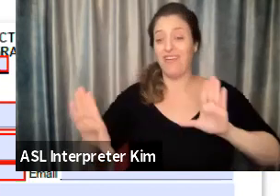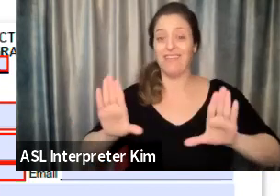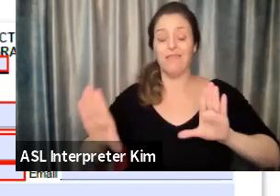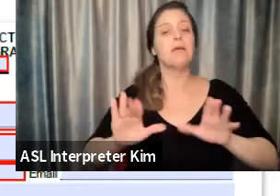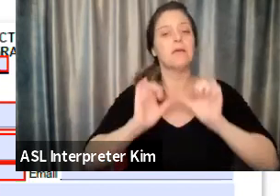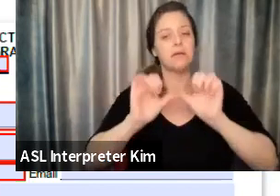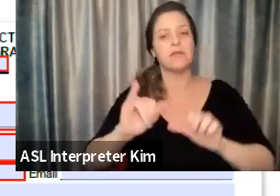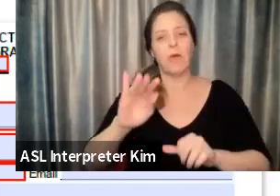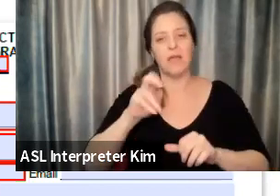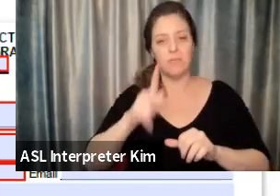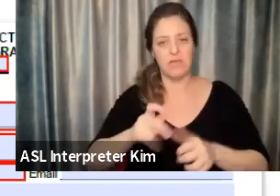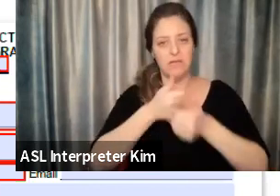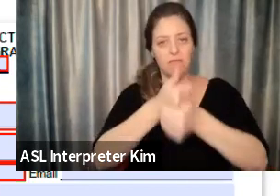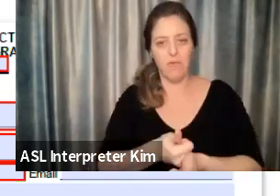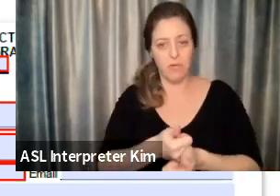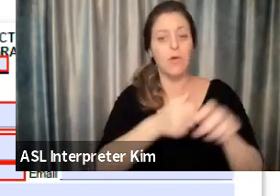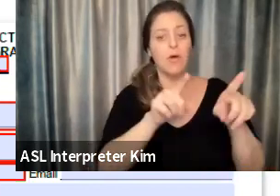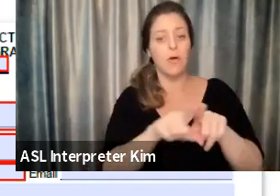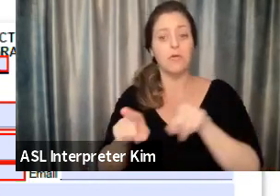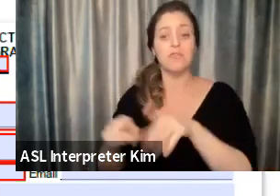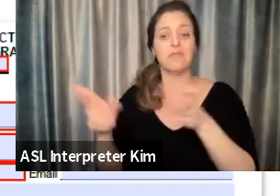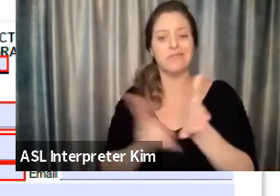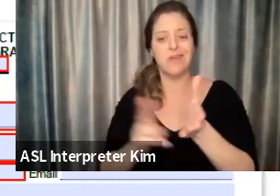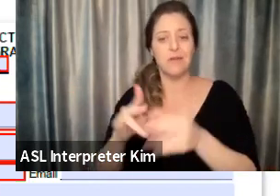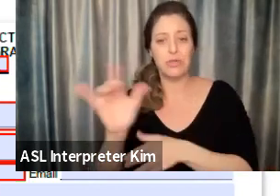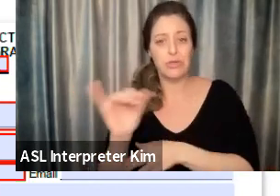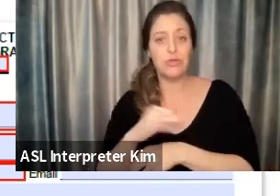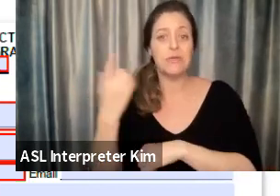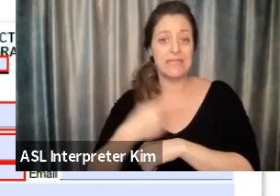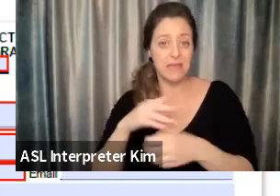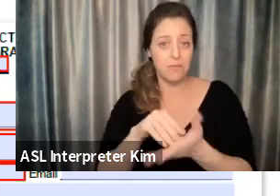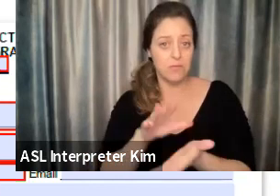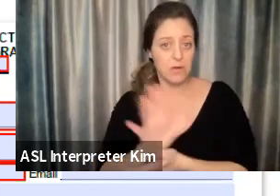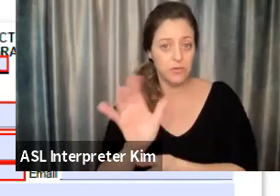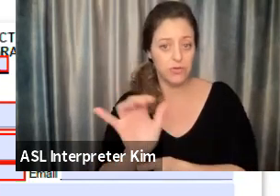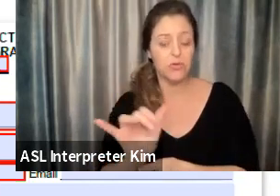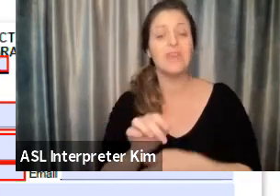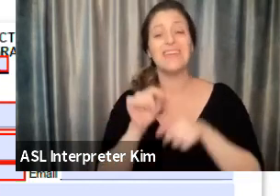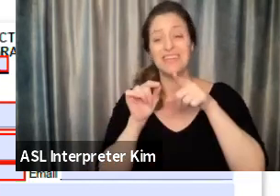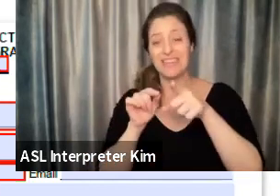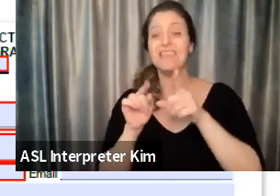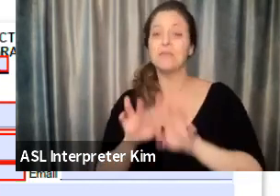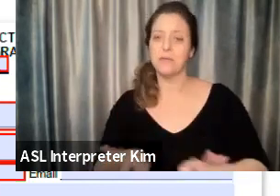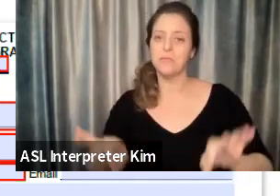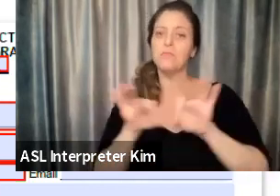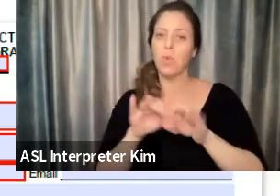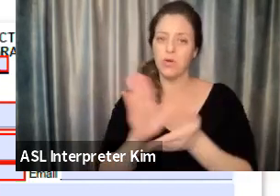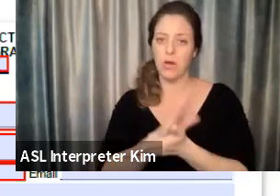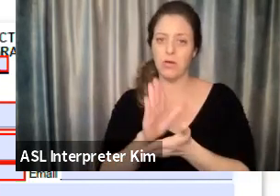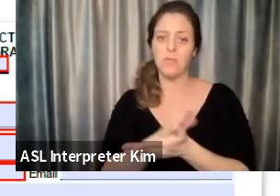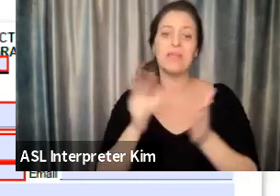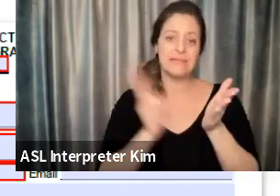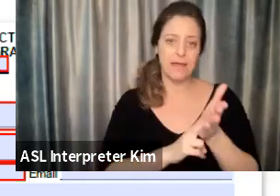Application needs to be signed and dated as well. It is a fillable document, so make sure please that it is also signed and